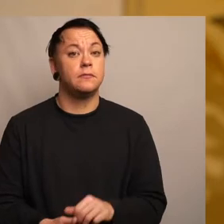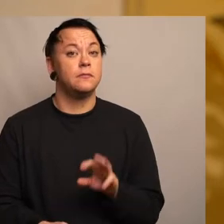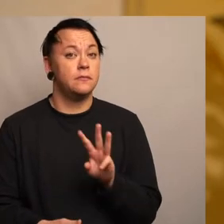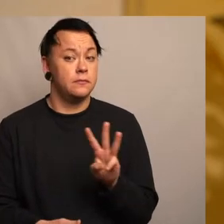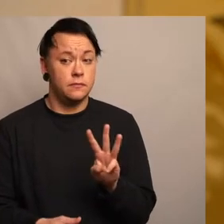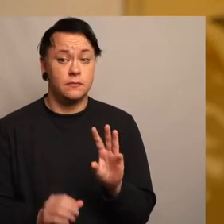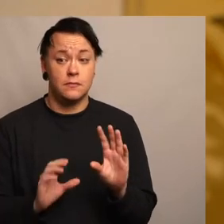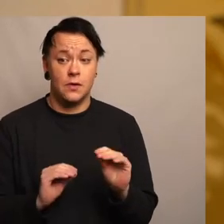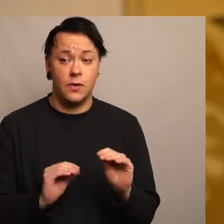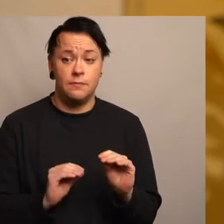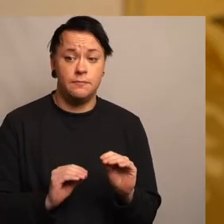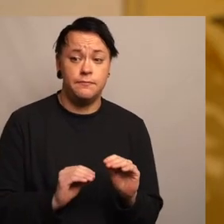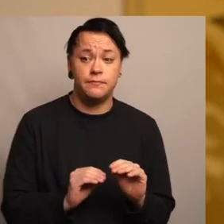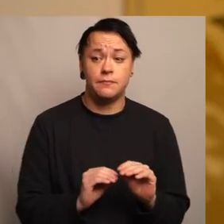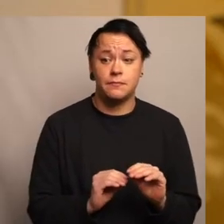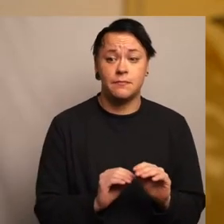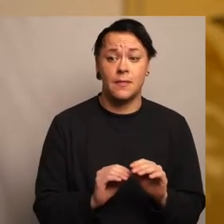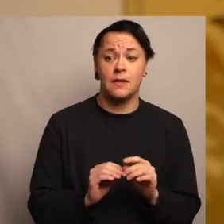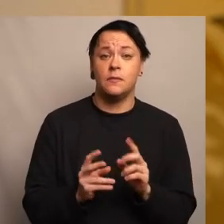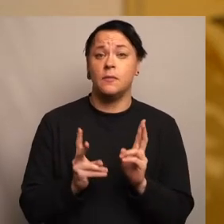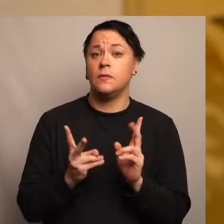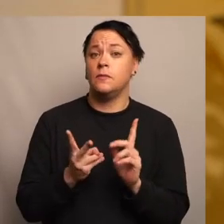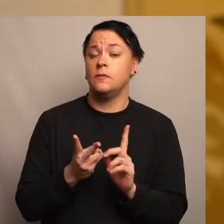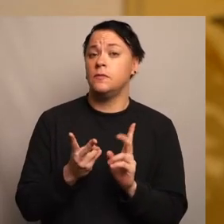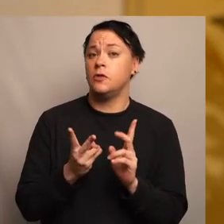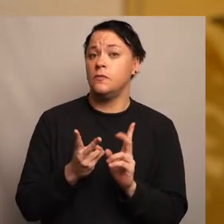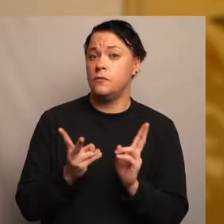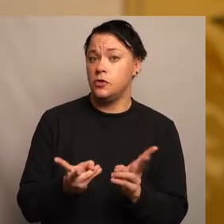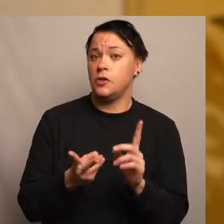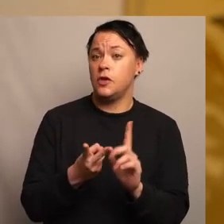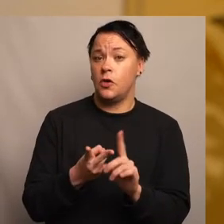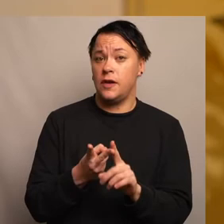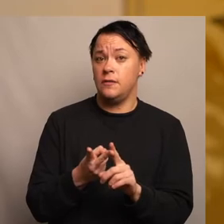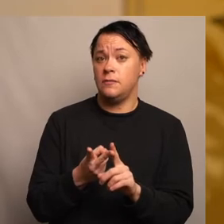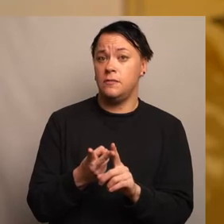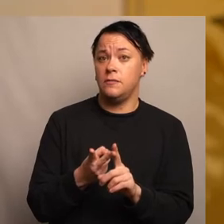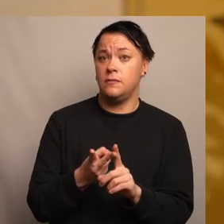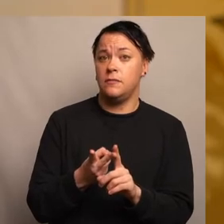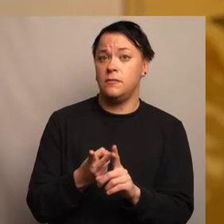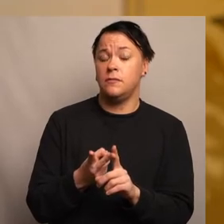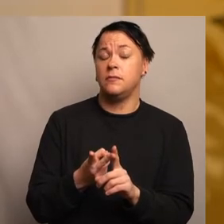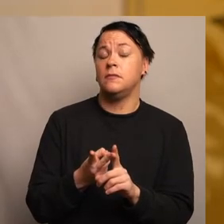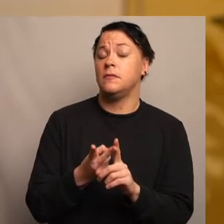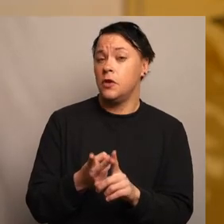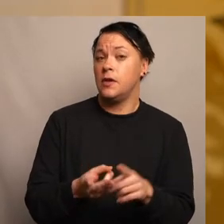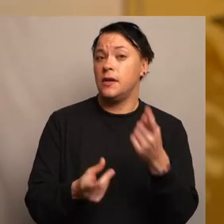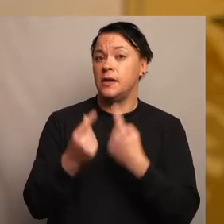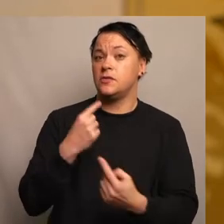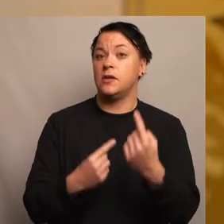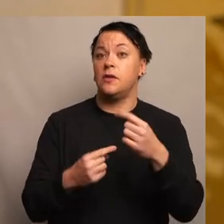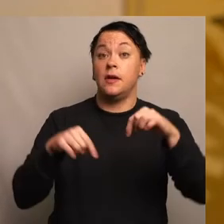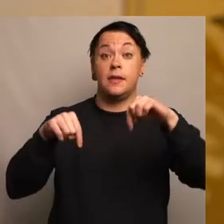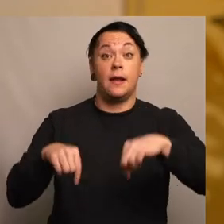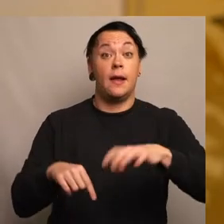is also another topic, another discussion about like coming to Europe and hear this whole pride